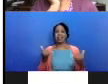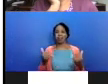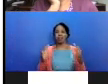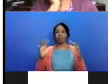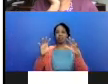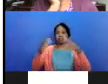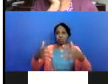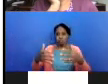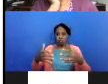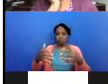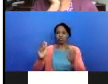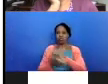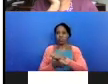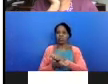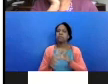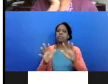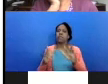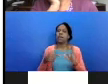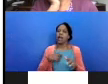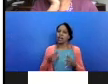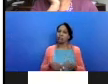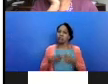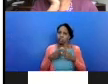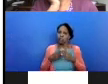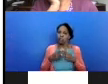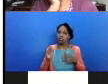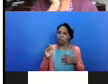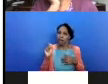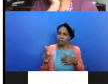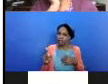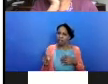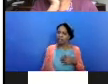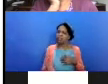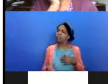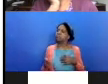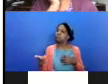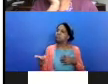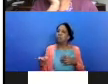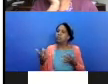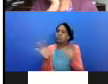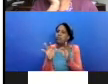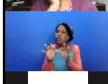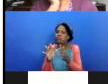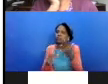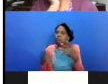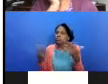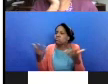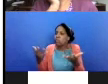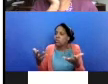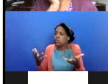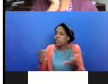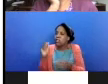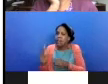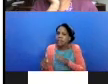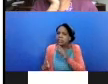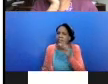you? And then I just couldn't believe what they started to tell me in terms of the vulnerability of wanting, their kids to feel safe, and